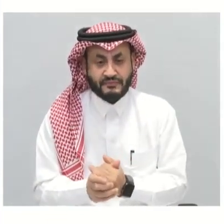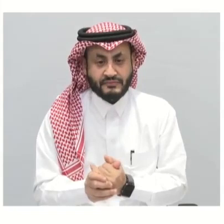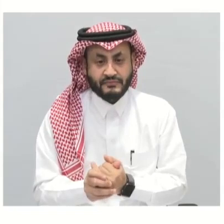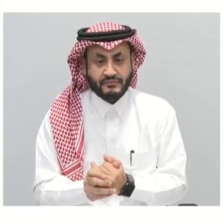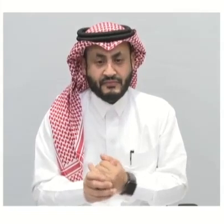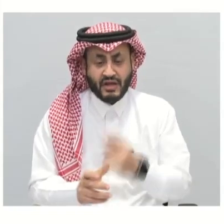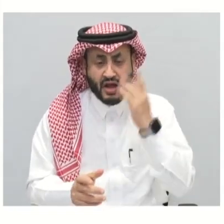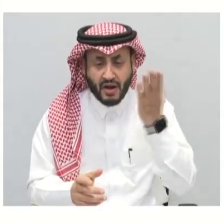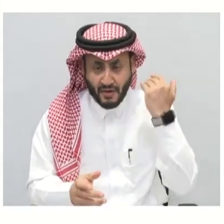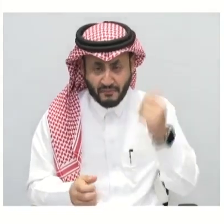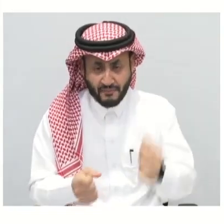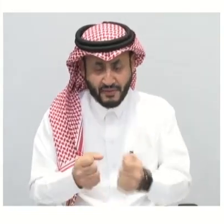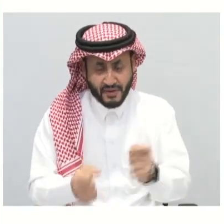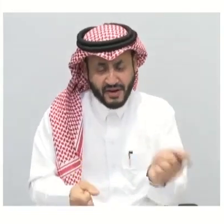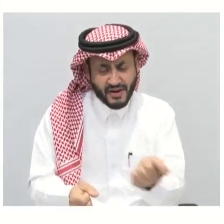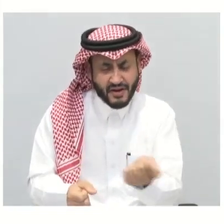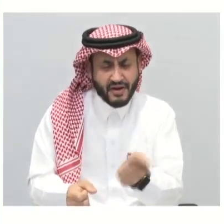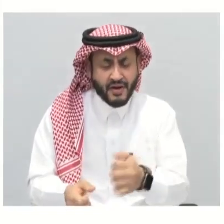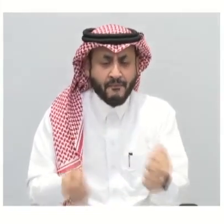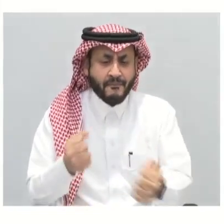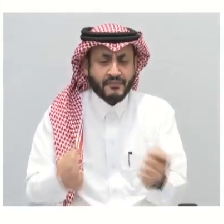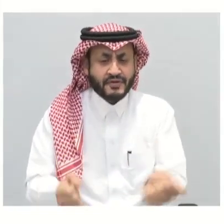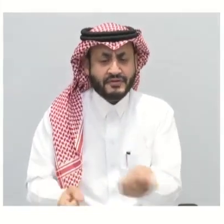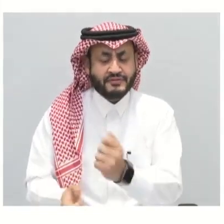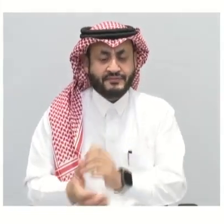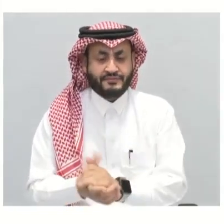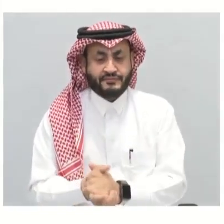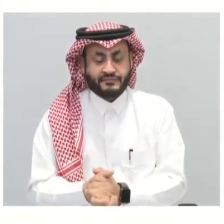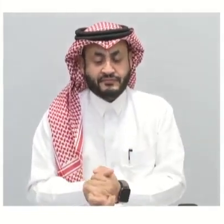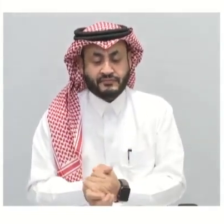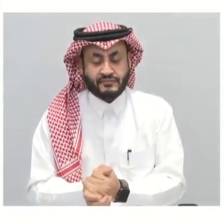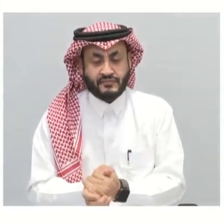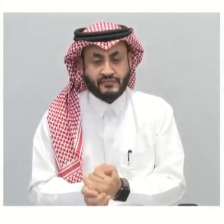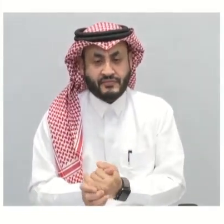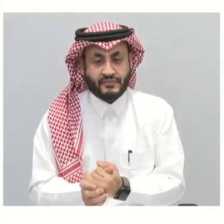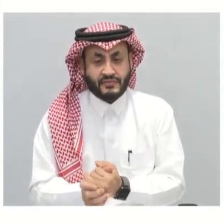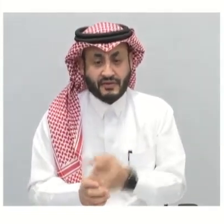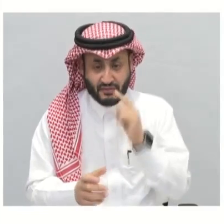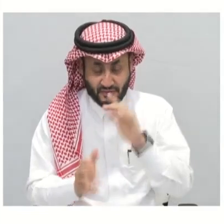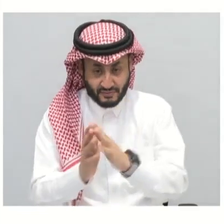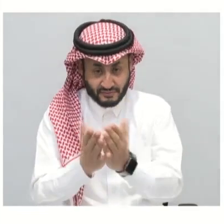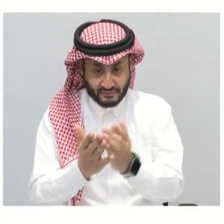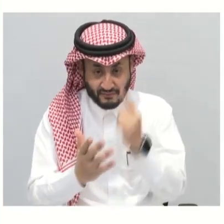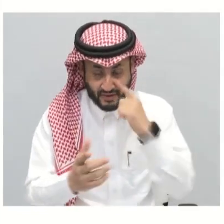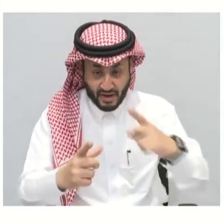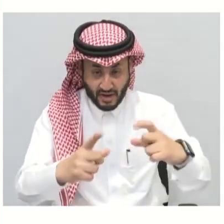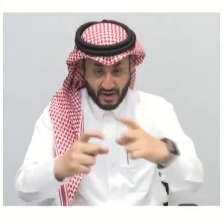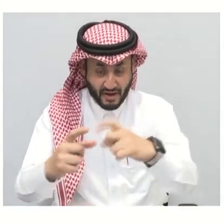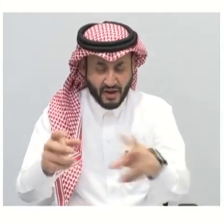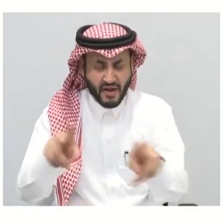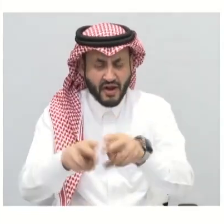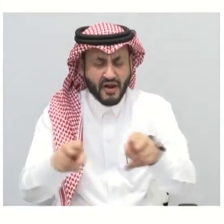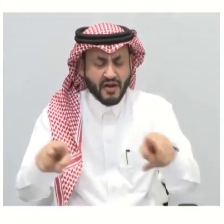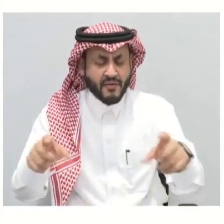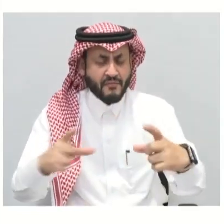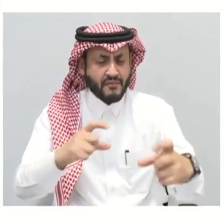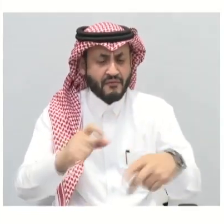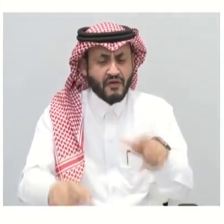a writing exercise where we showed you in the book pictures or different pictures of different